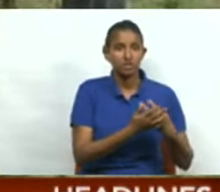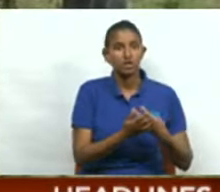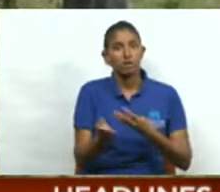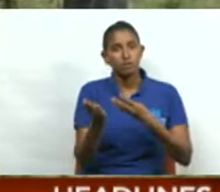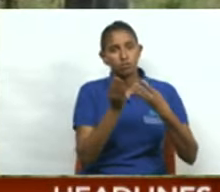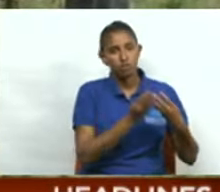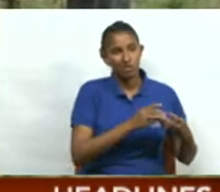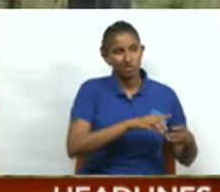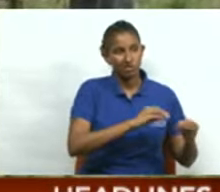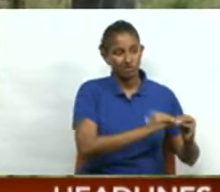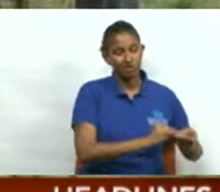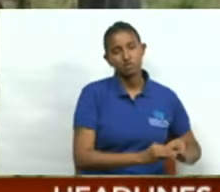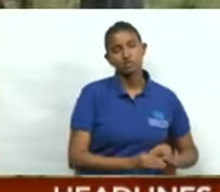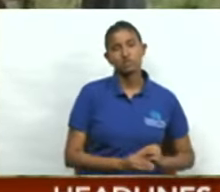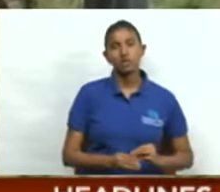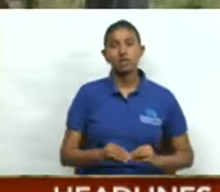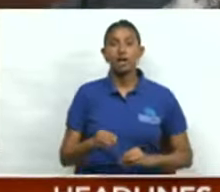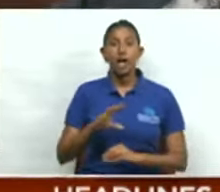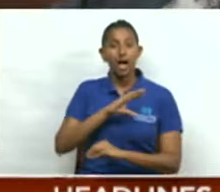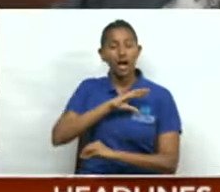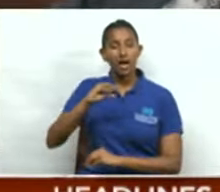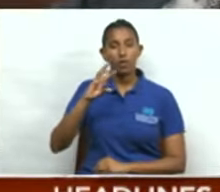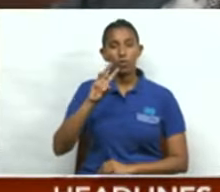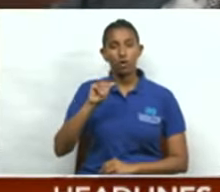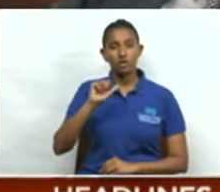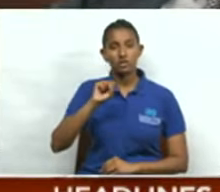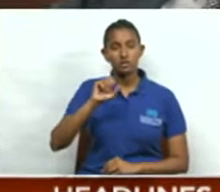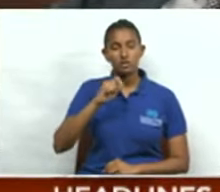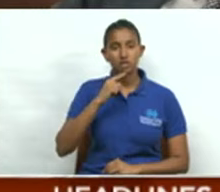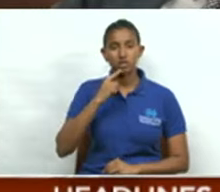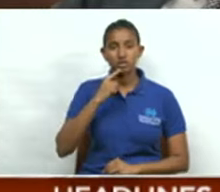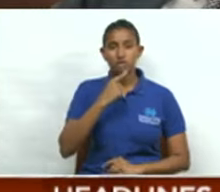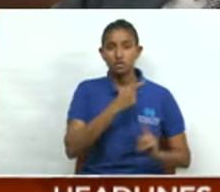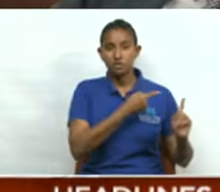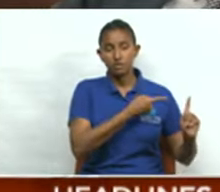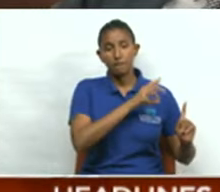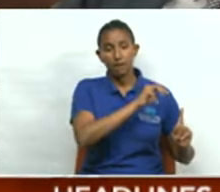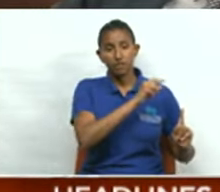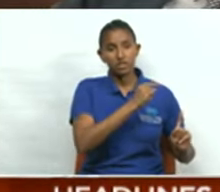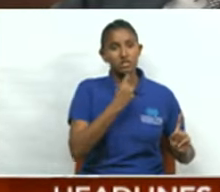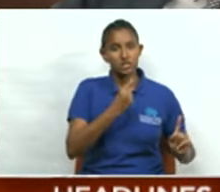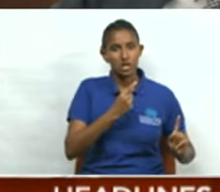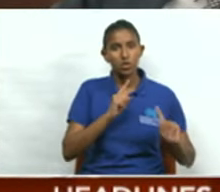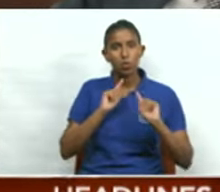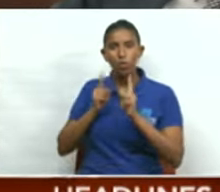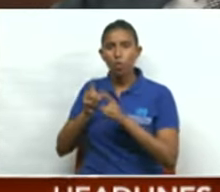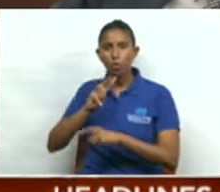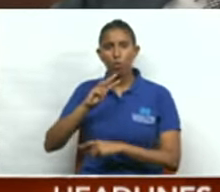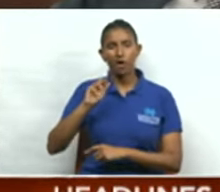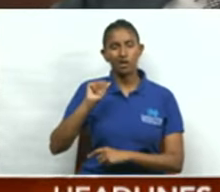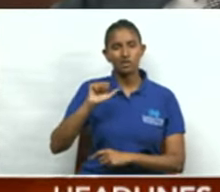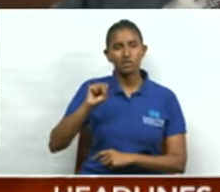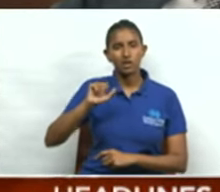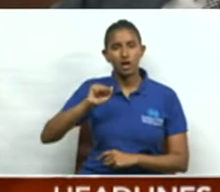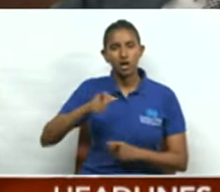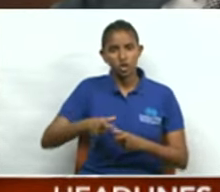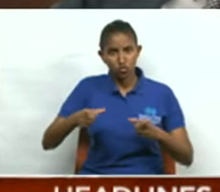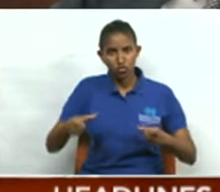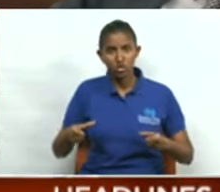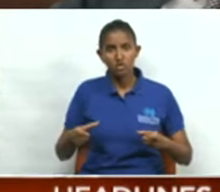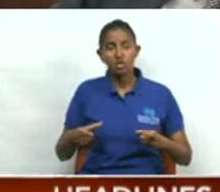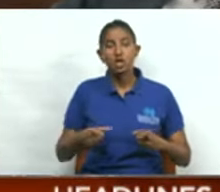contractors to their roster. I've already given Wassa the instructions to ramp up water trucking activities to